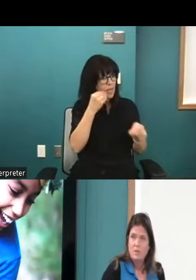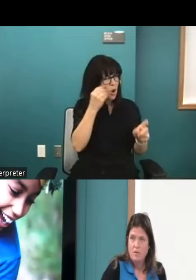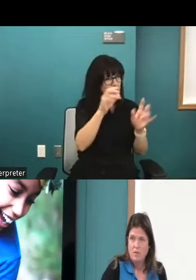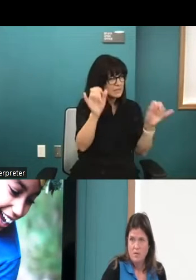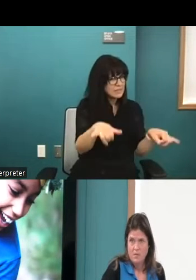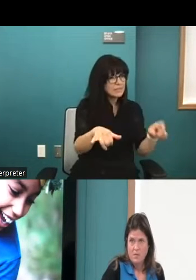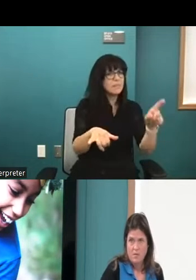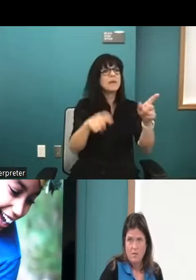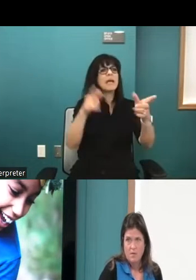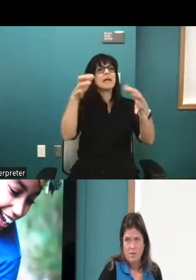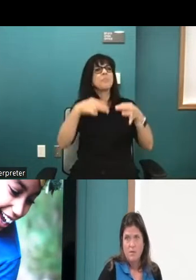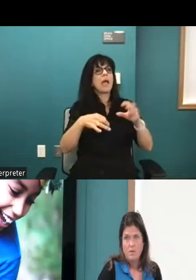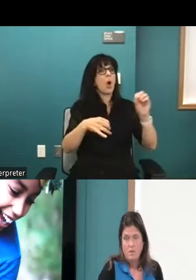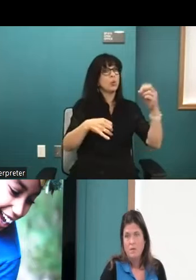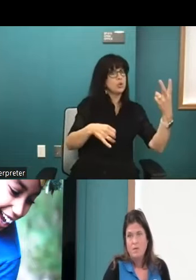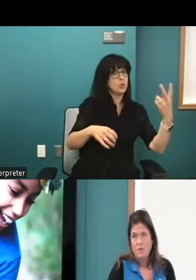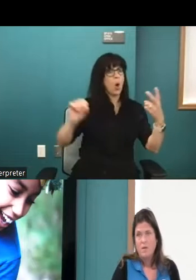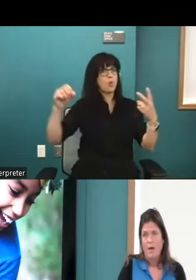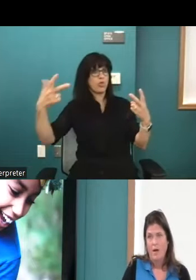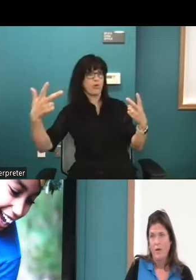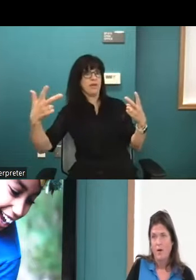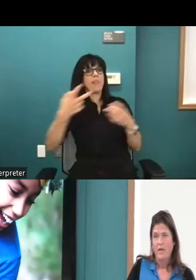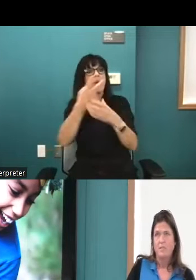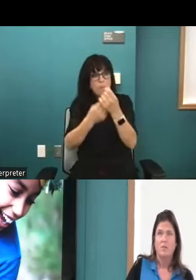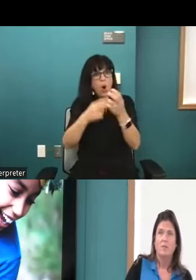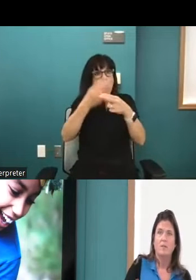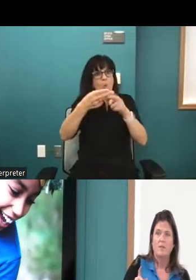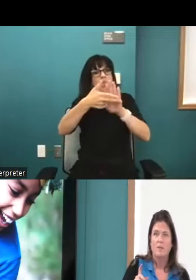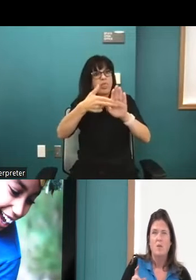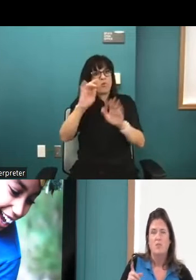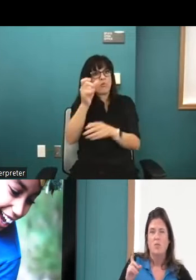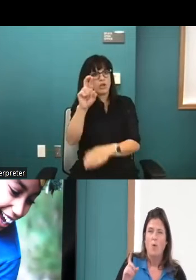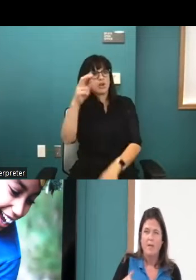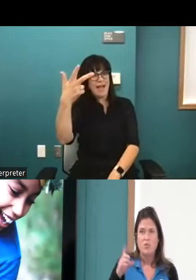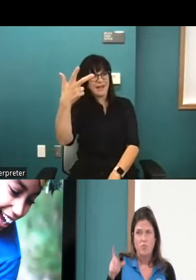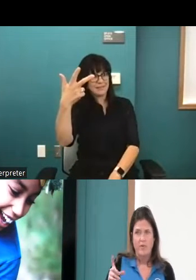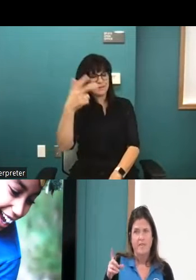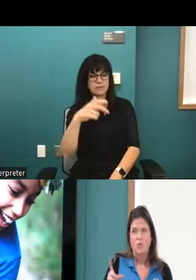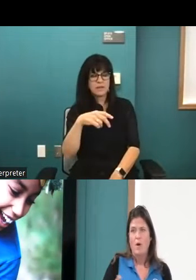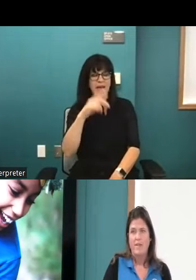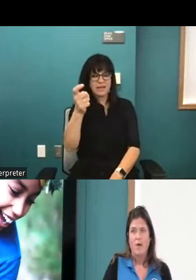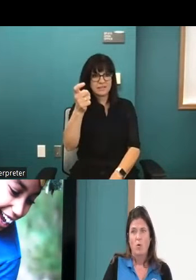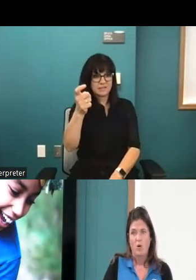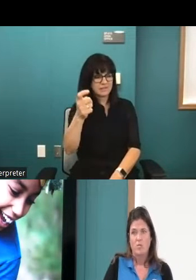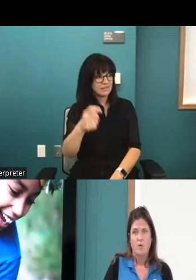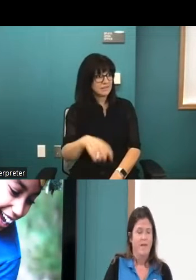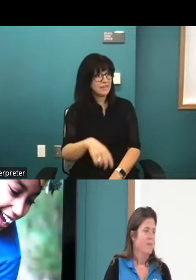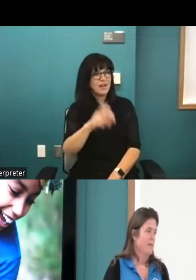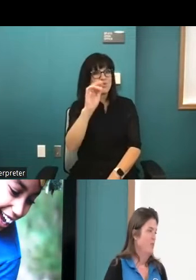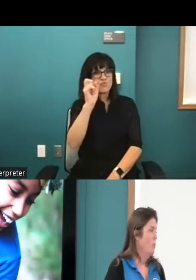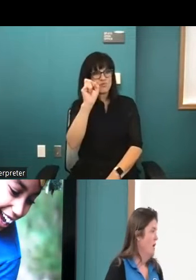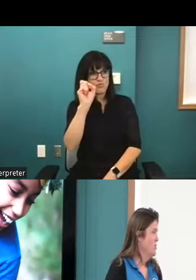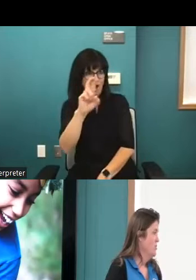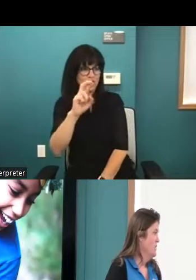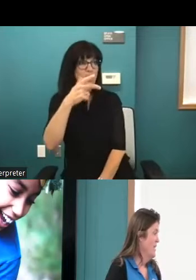explain the O2 versus the O3? Because they're both Roger X's. Okay, I so think that's where So the Roger 3 is the one that works with